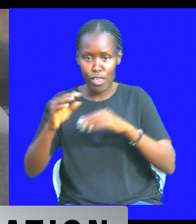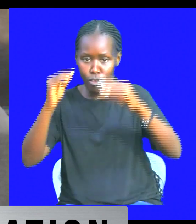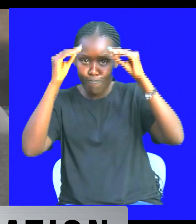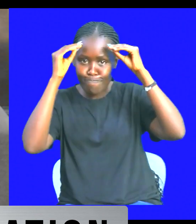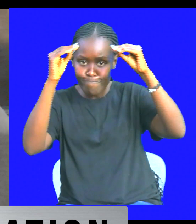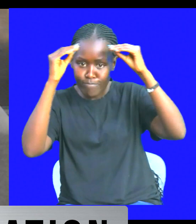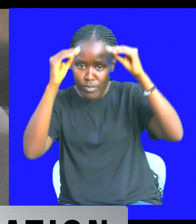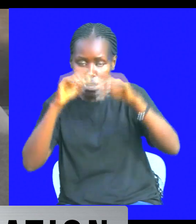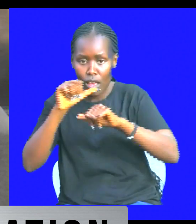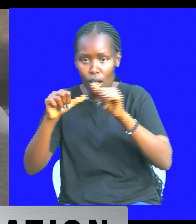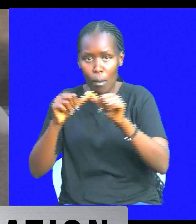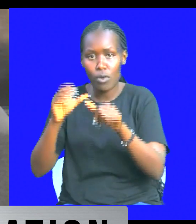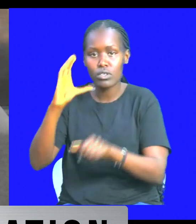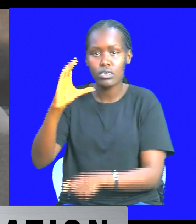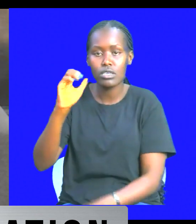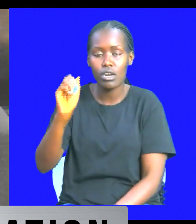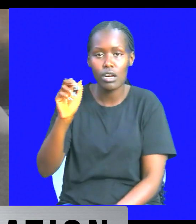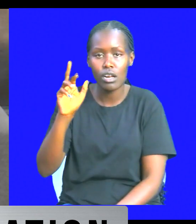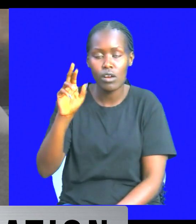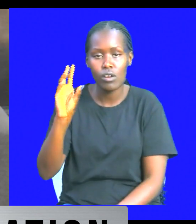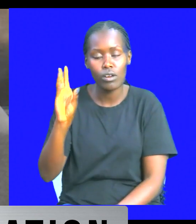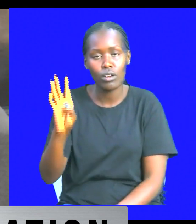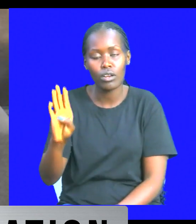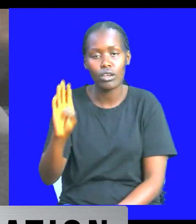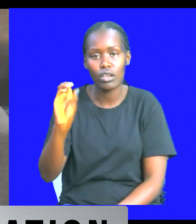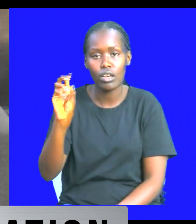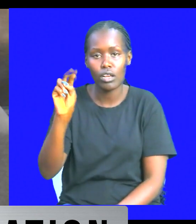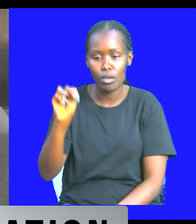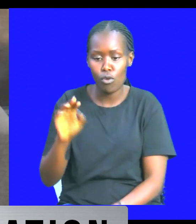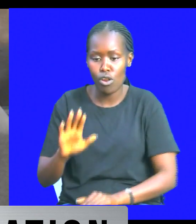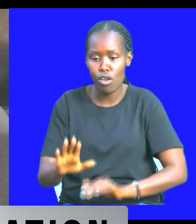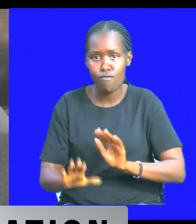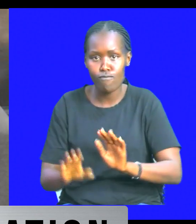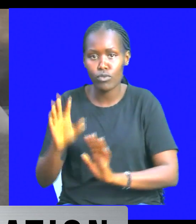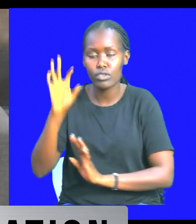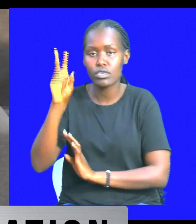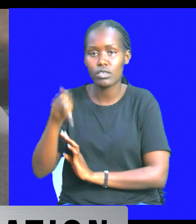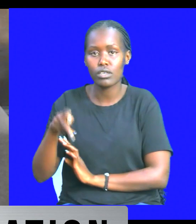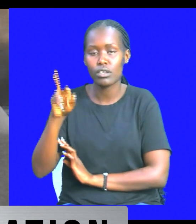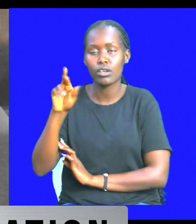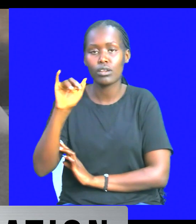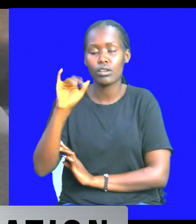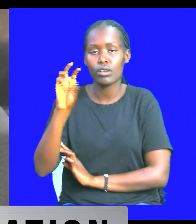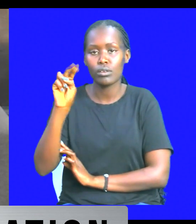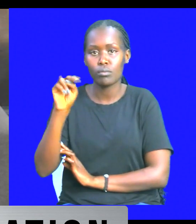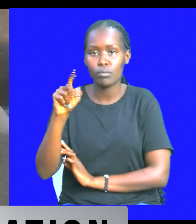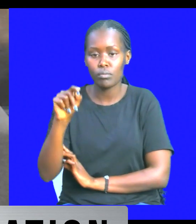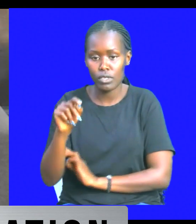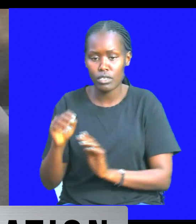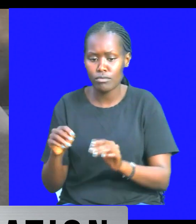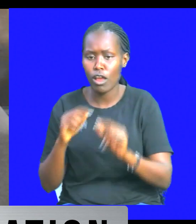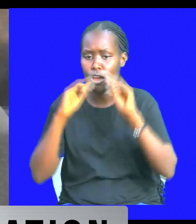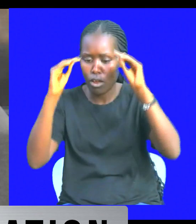carbon credit, carbon footprints, carbon markets. Yeah. We were taught about